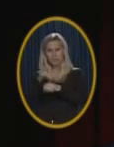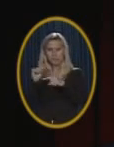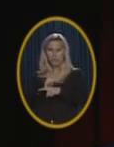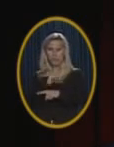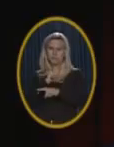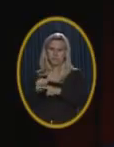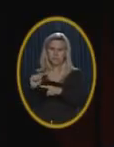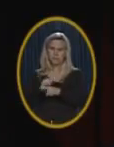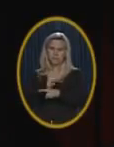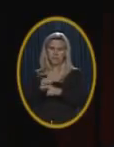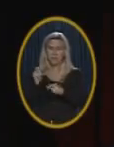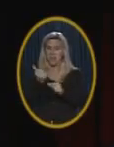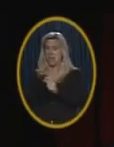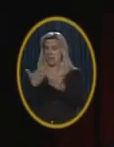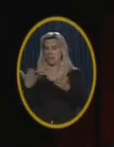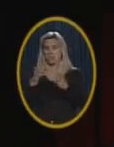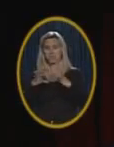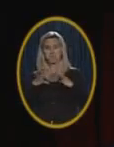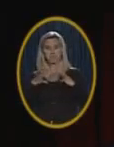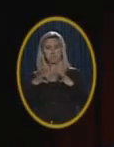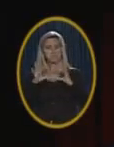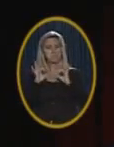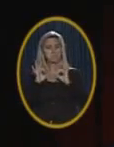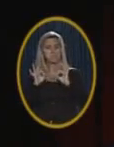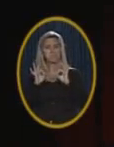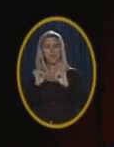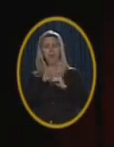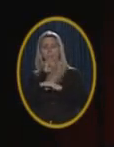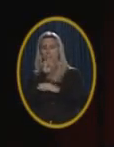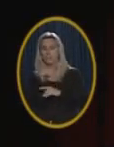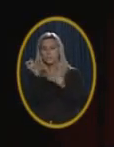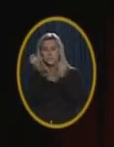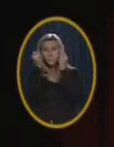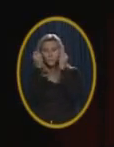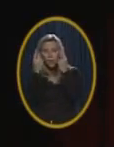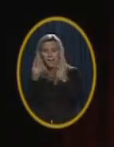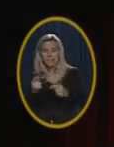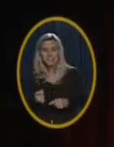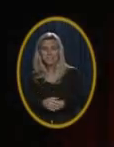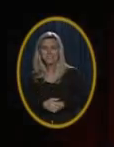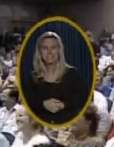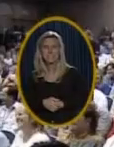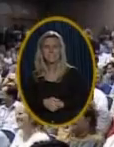practiced. Everything worked. I was really surprised.